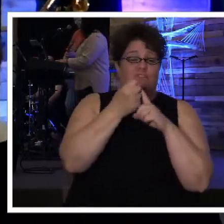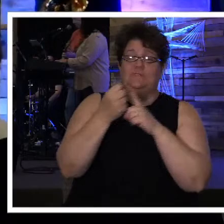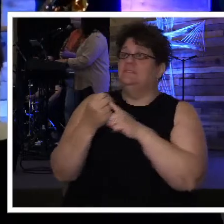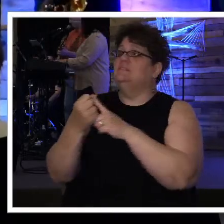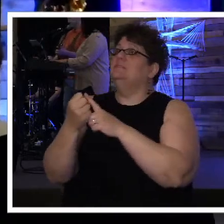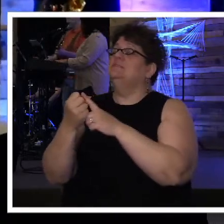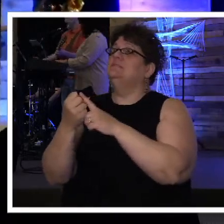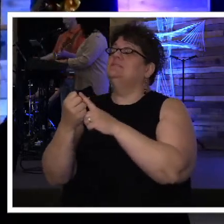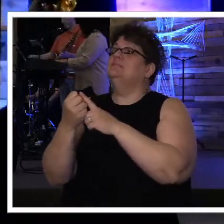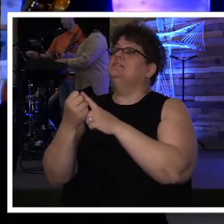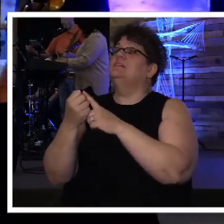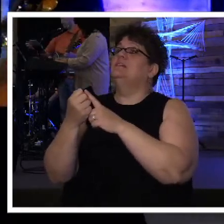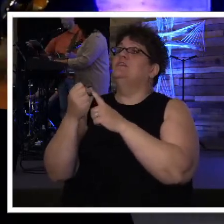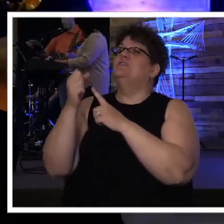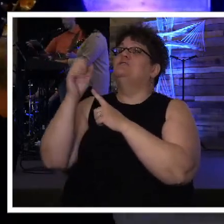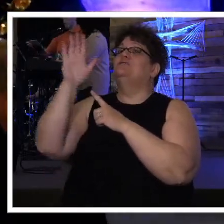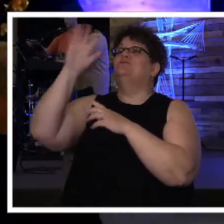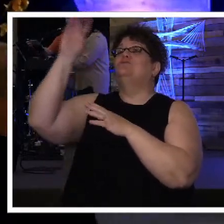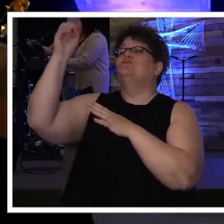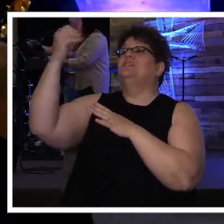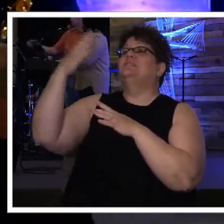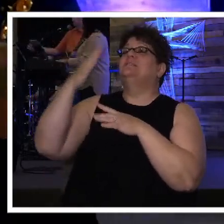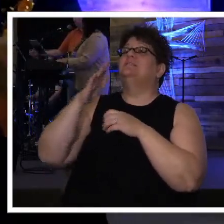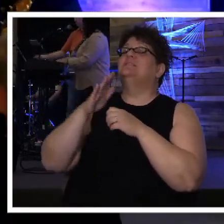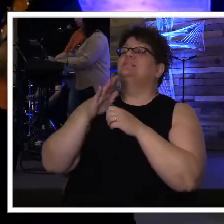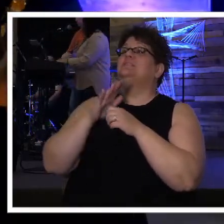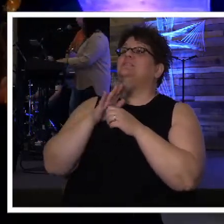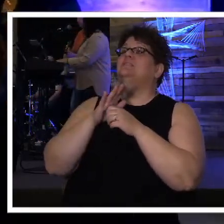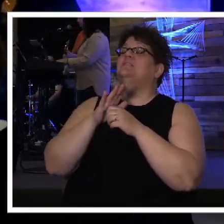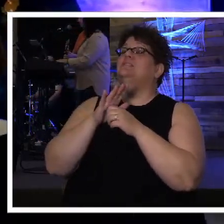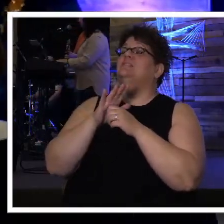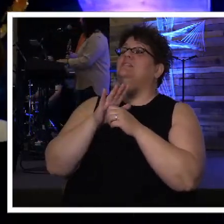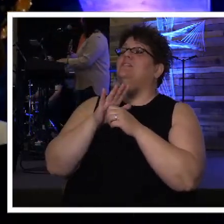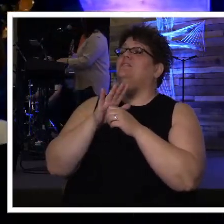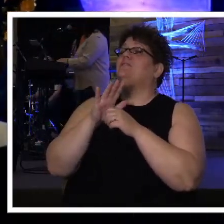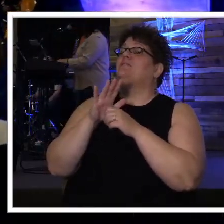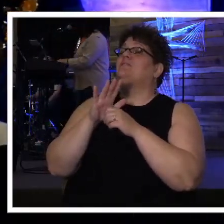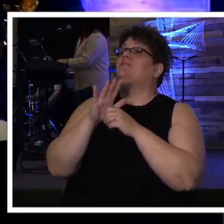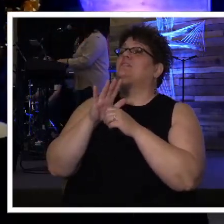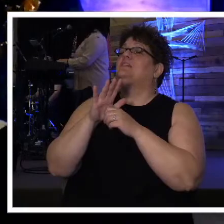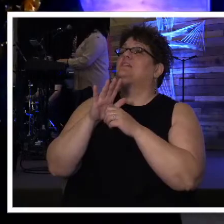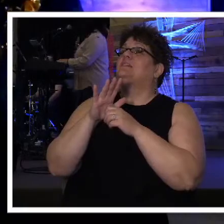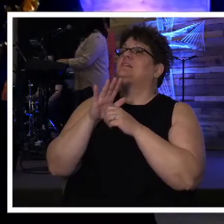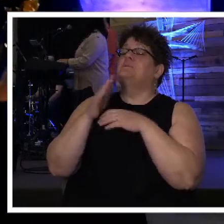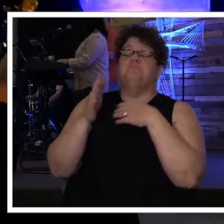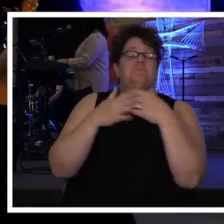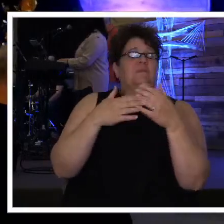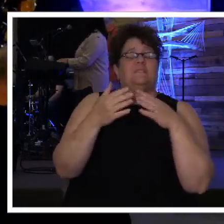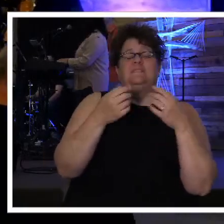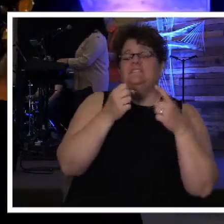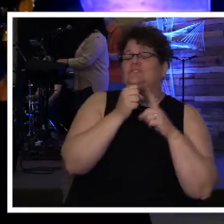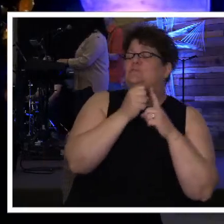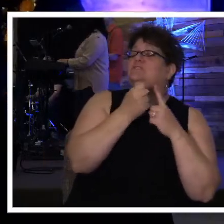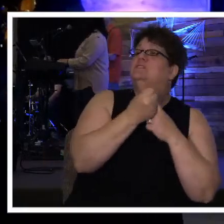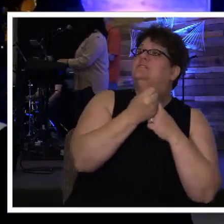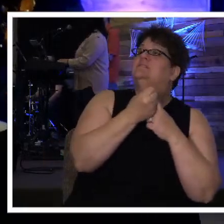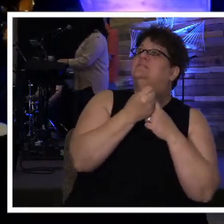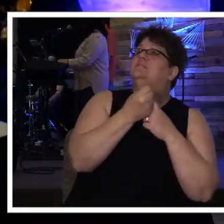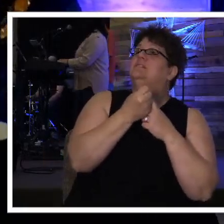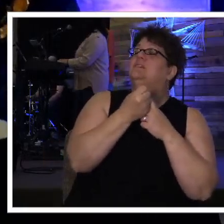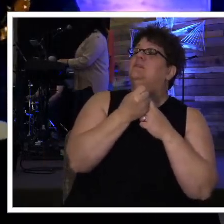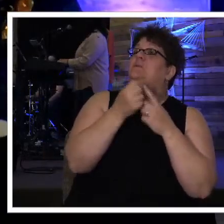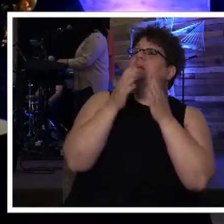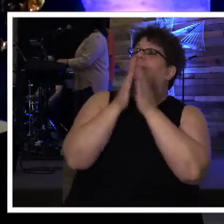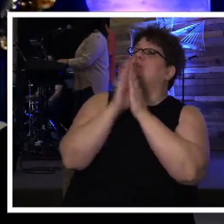is sufficient, God. And so, Lord, whatever the needs are, whatever the outcomes may be, not our will, but let yours be done. I